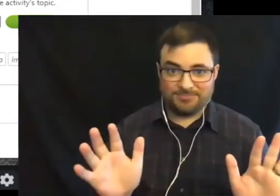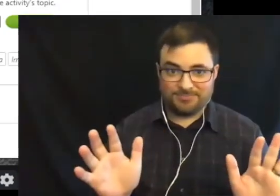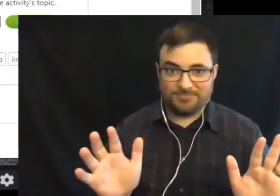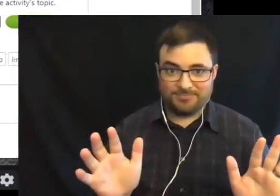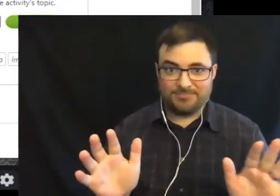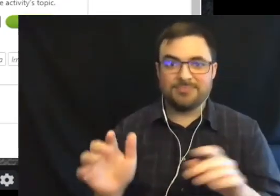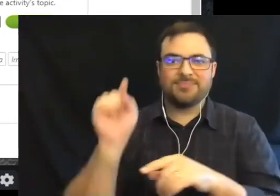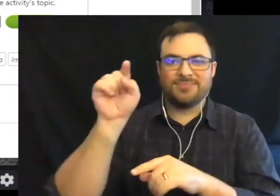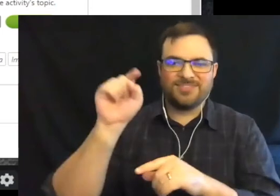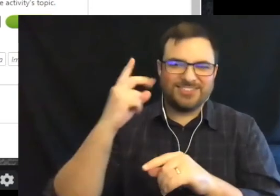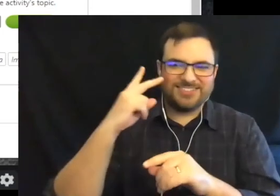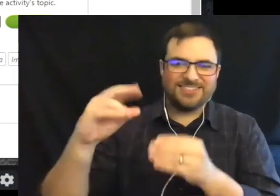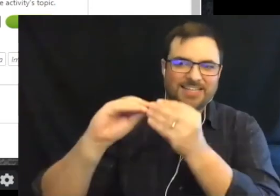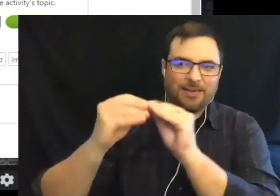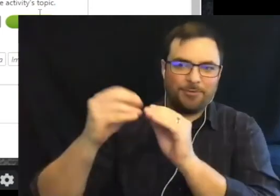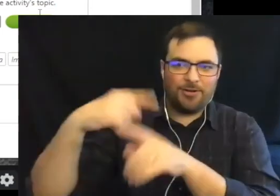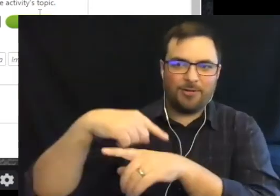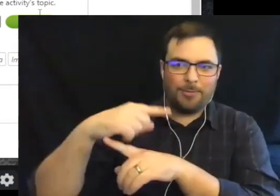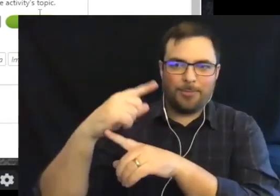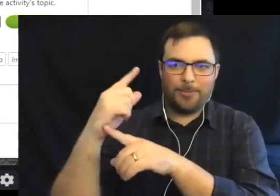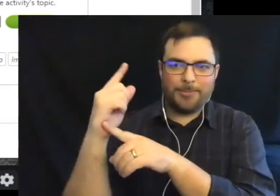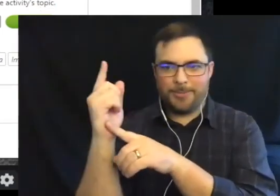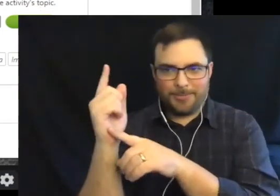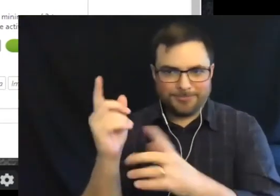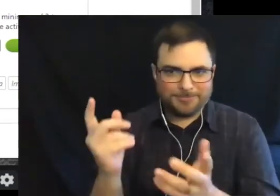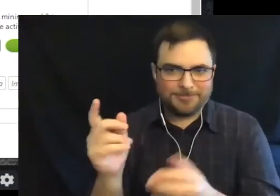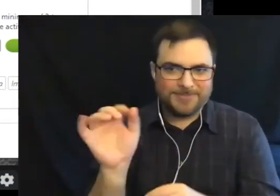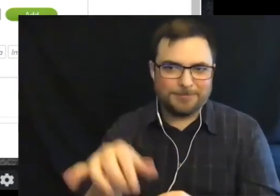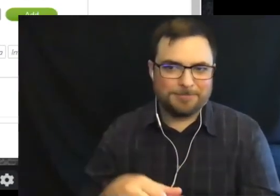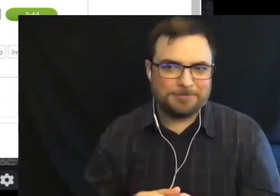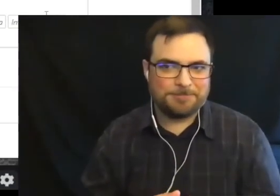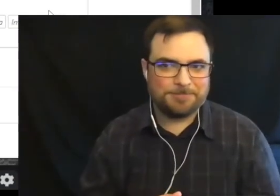going up a little bit. So I think it added that, did it?